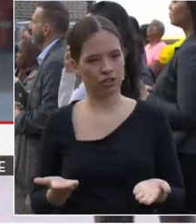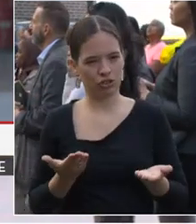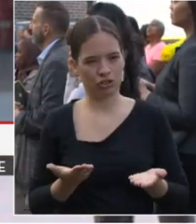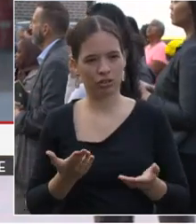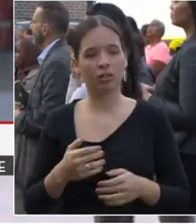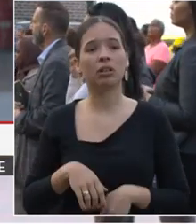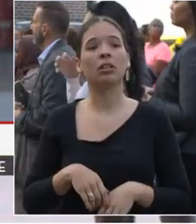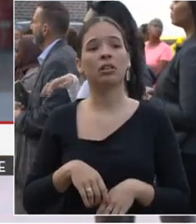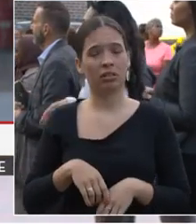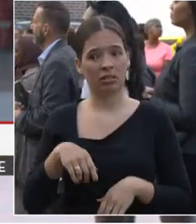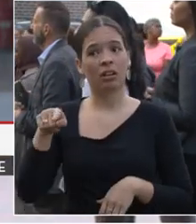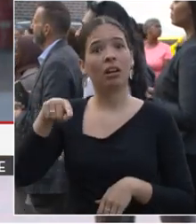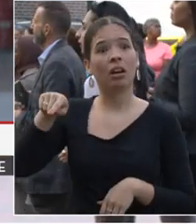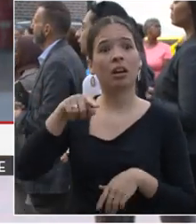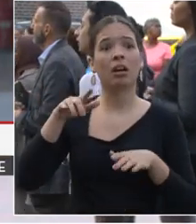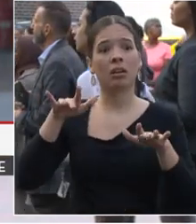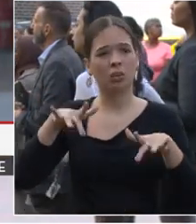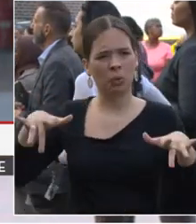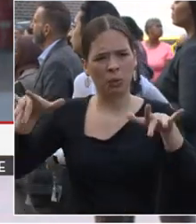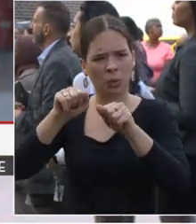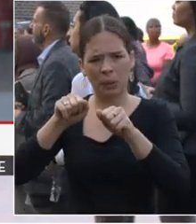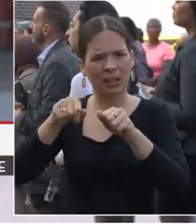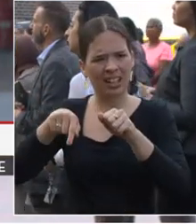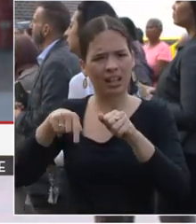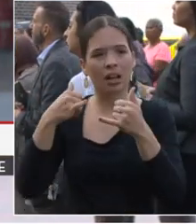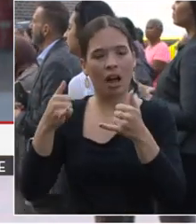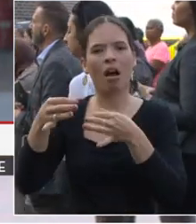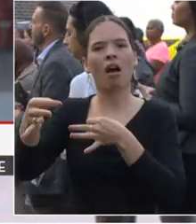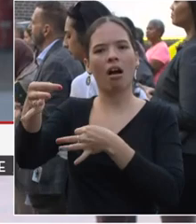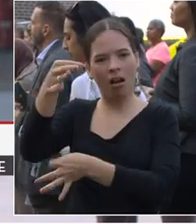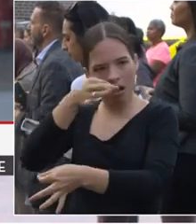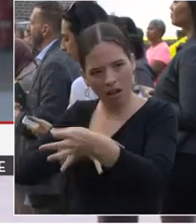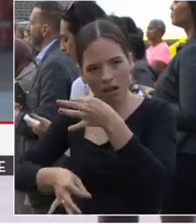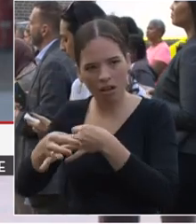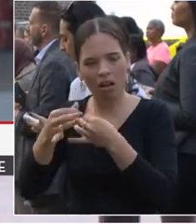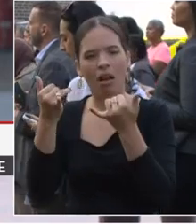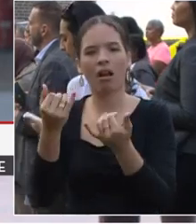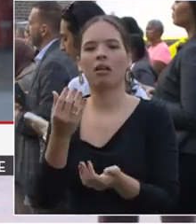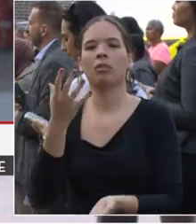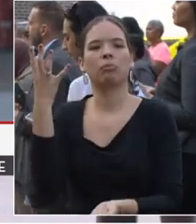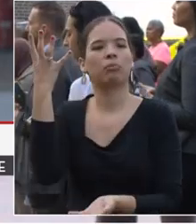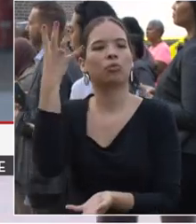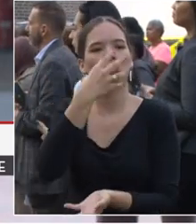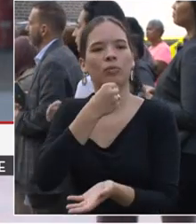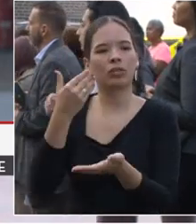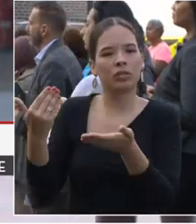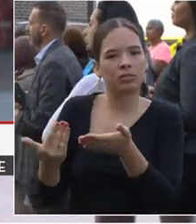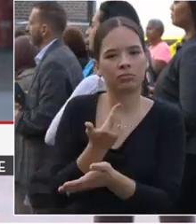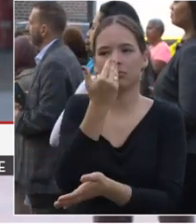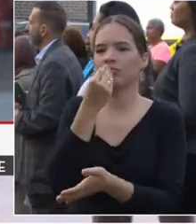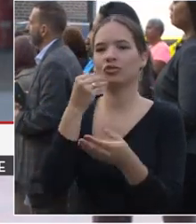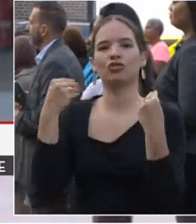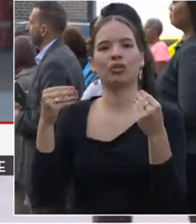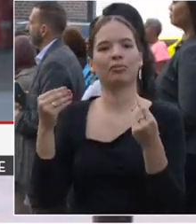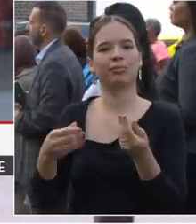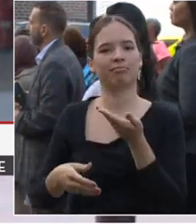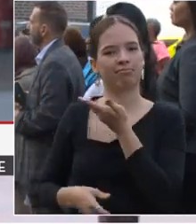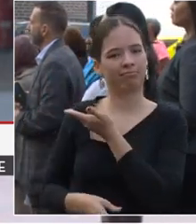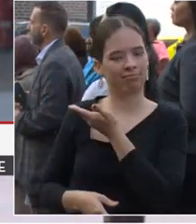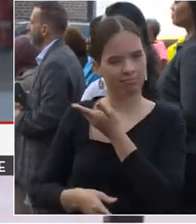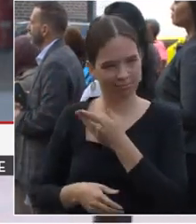empty field has been replaced with this beautiful new supermarket. The first